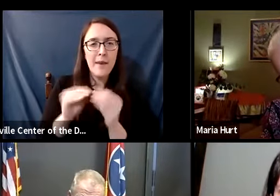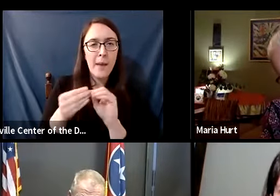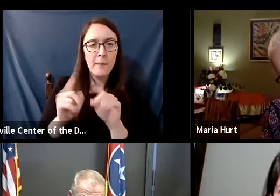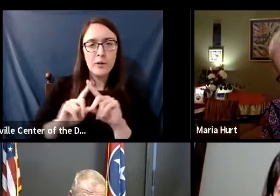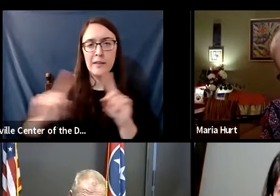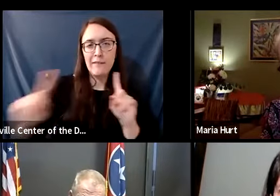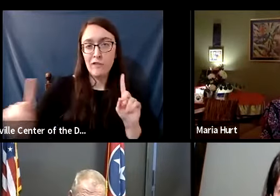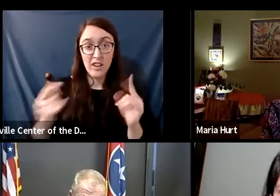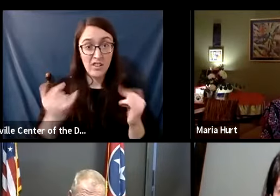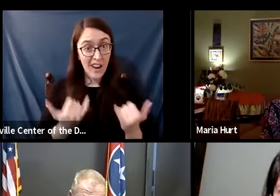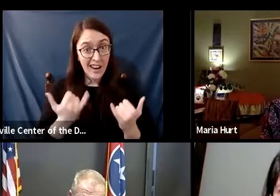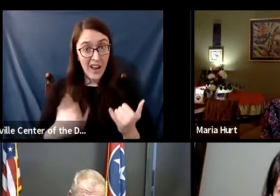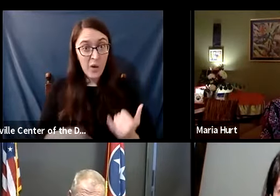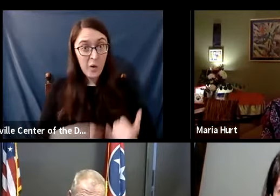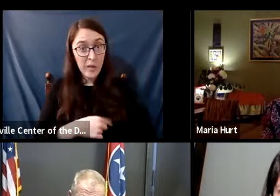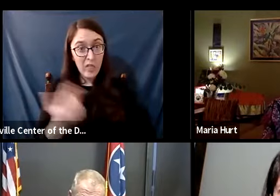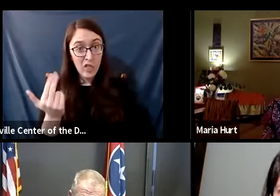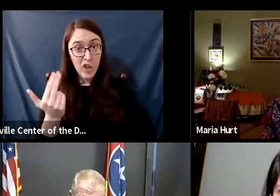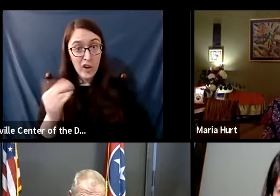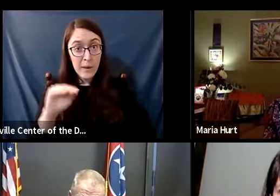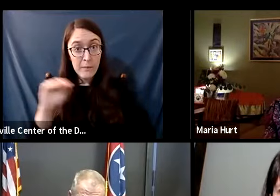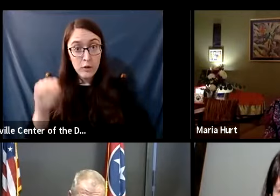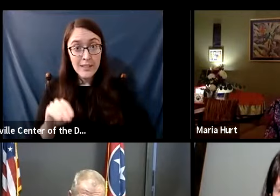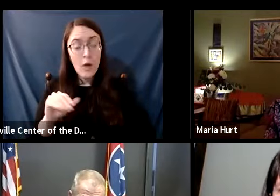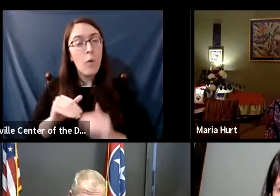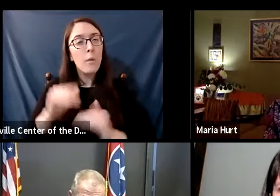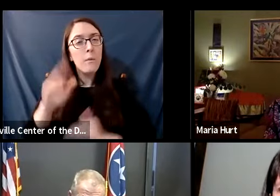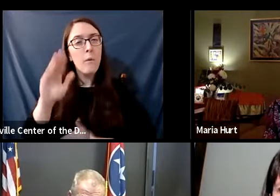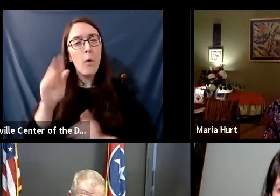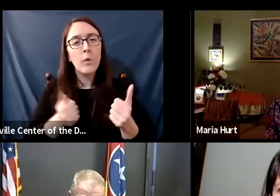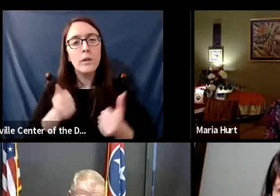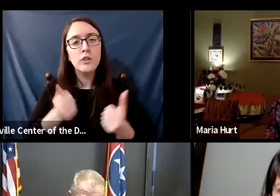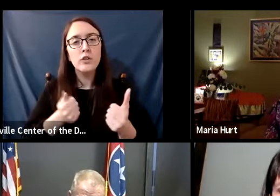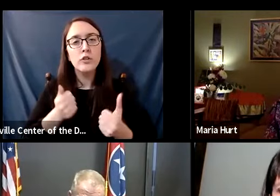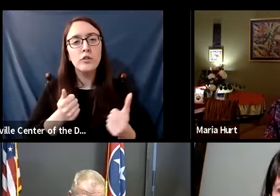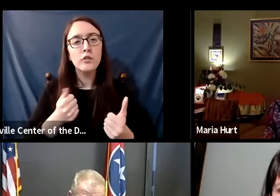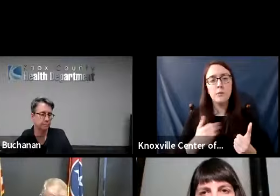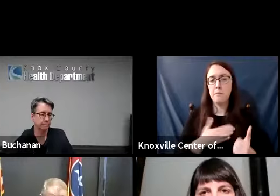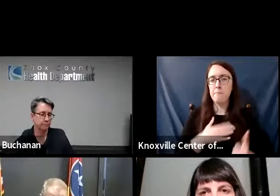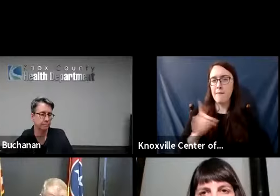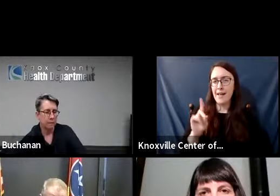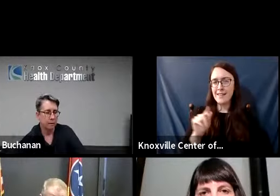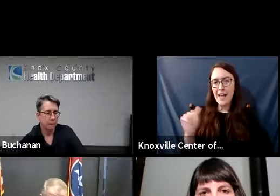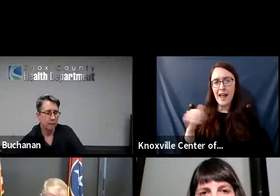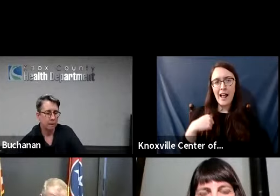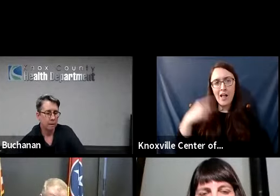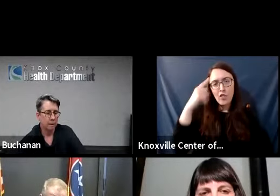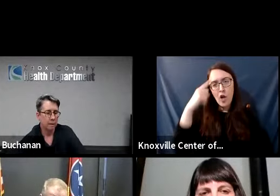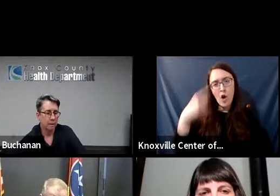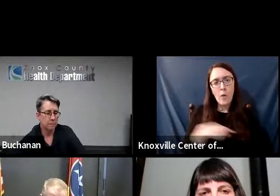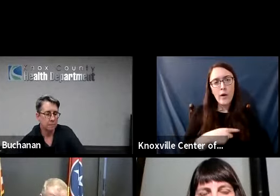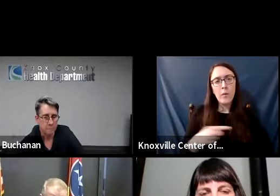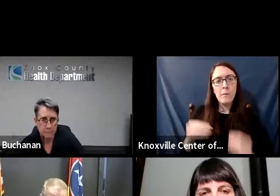a 13%, Dr. Buchanan, or are we still higher than that? My data had us higher than that.